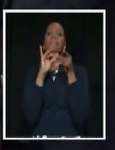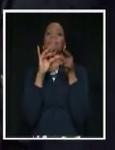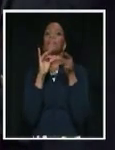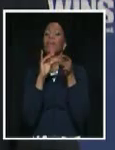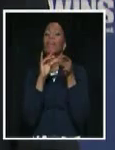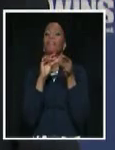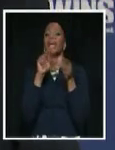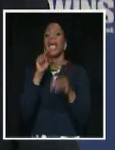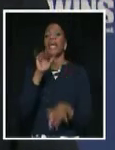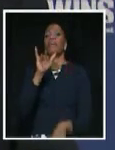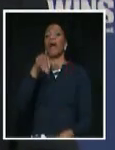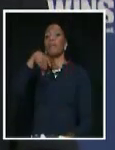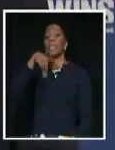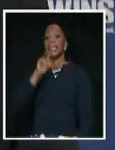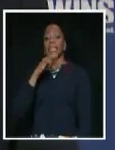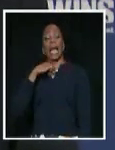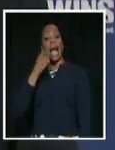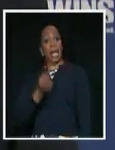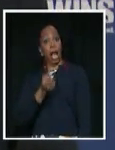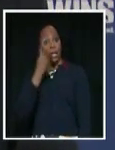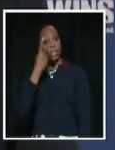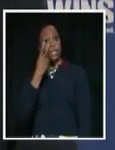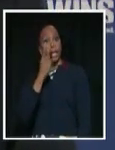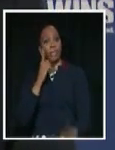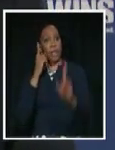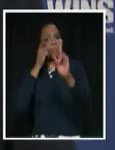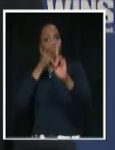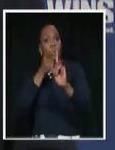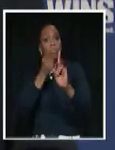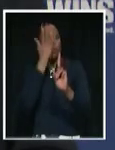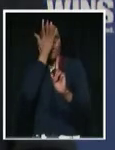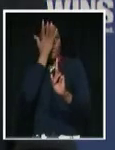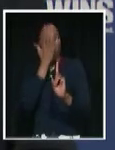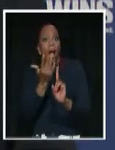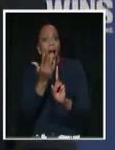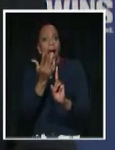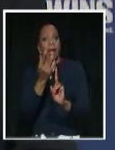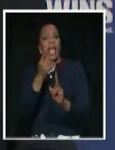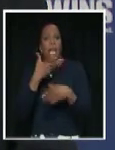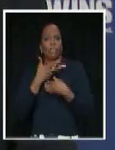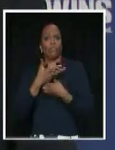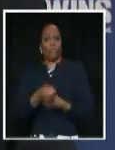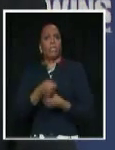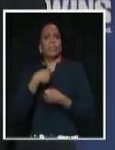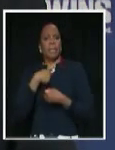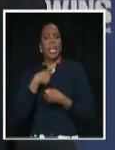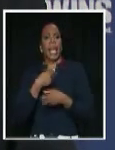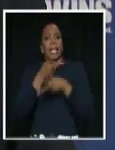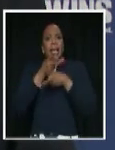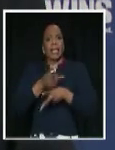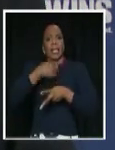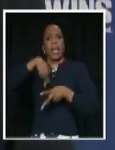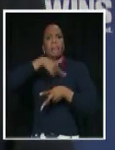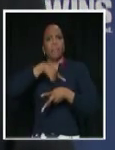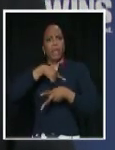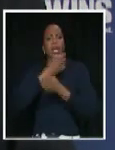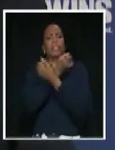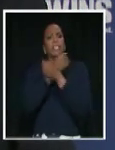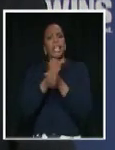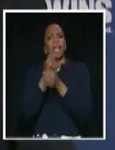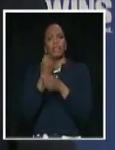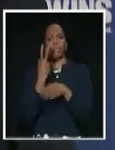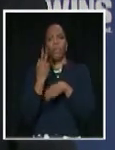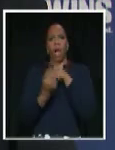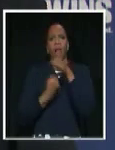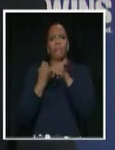NYPD. I understand what they're doing, why they're doing it, and believe me, they have kept us safe over the last 12 years. We